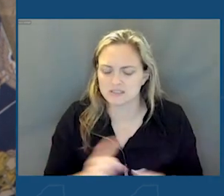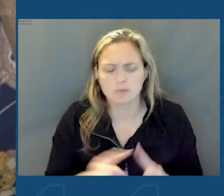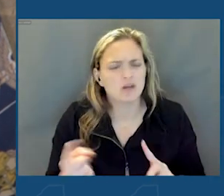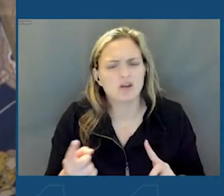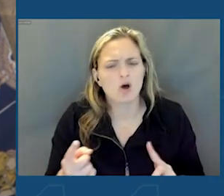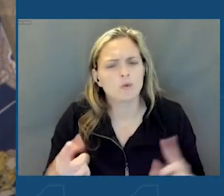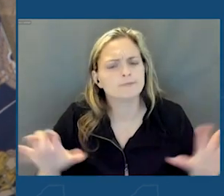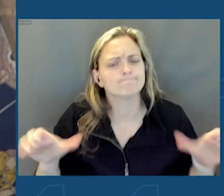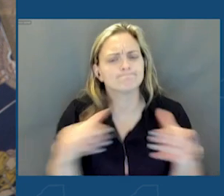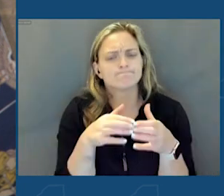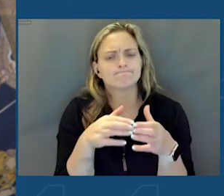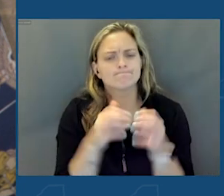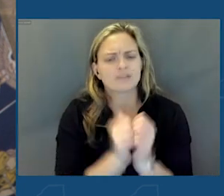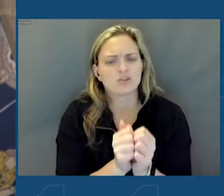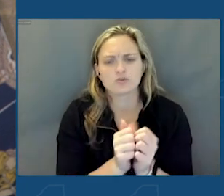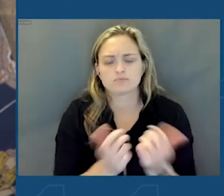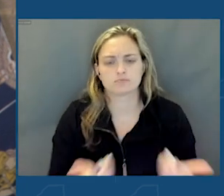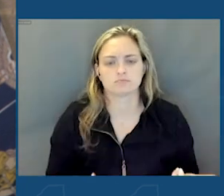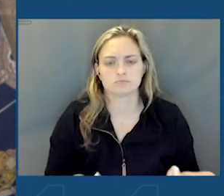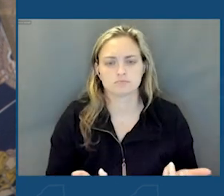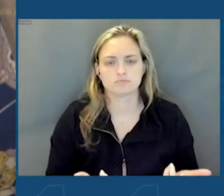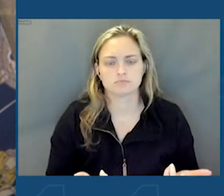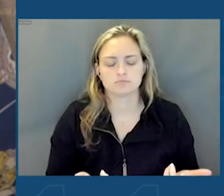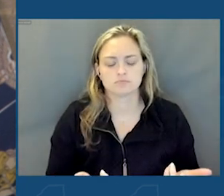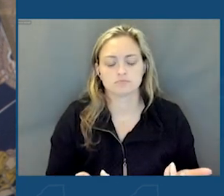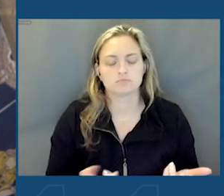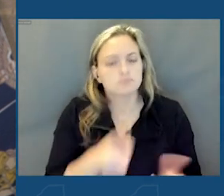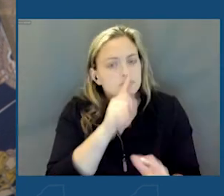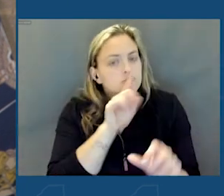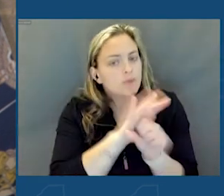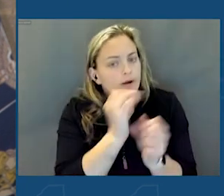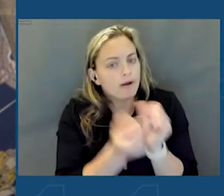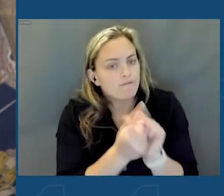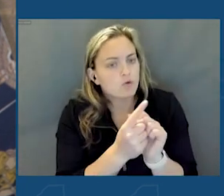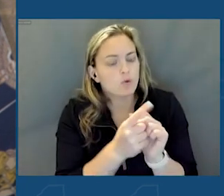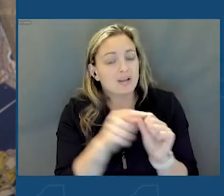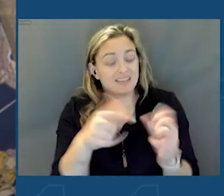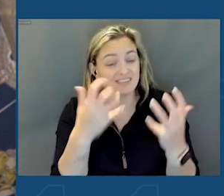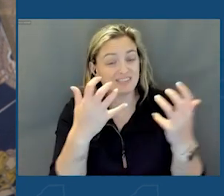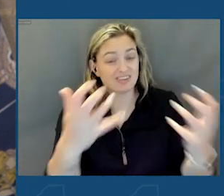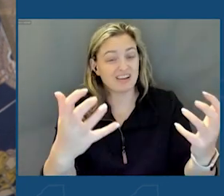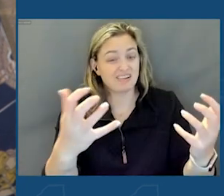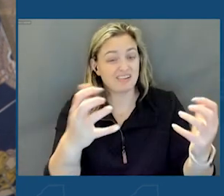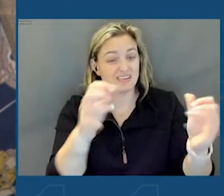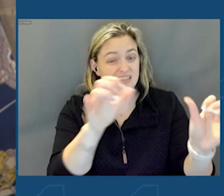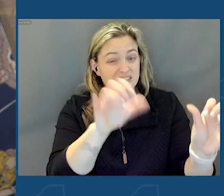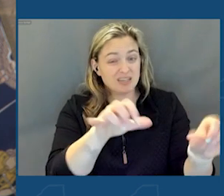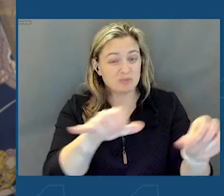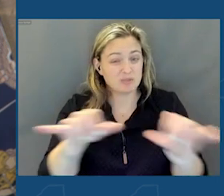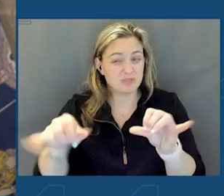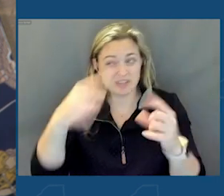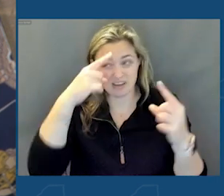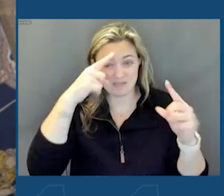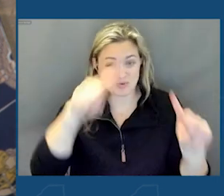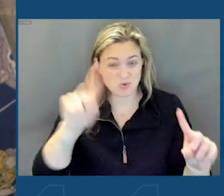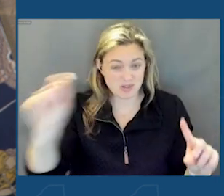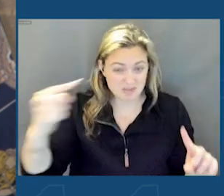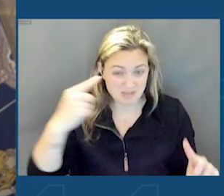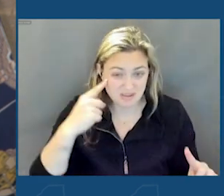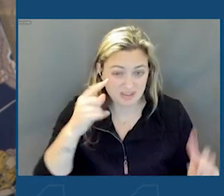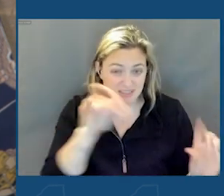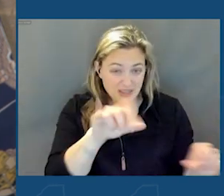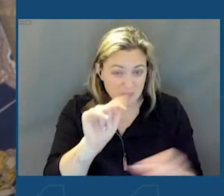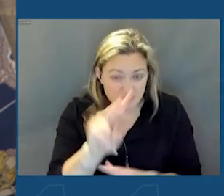together. And I guarantee everybody in this crowd does not exactly have the same political beliefs, and you may not watch the same cable TV